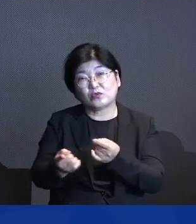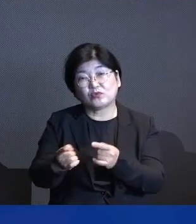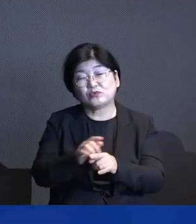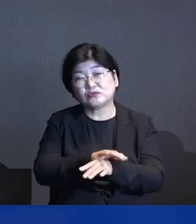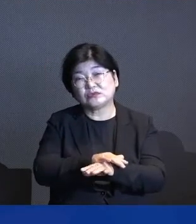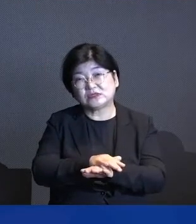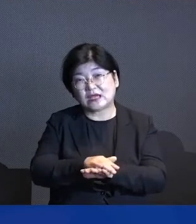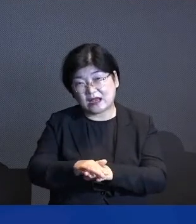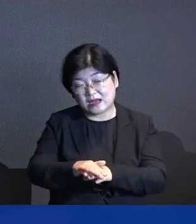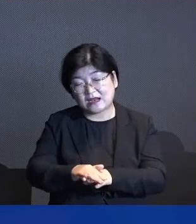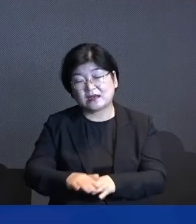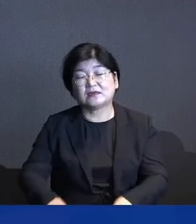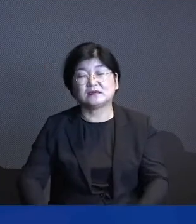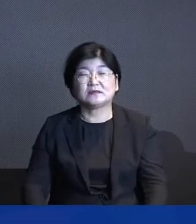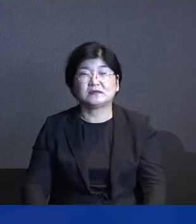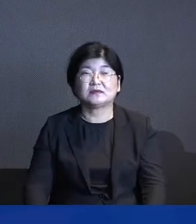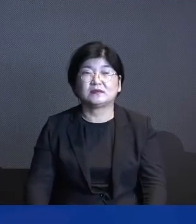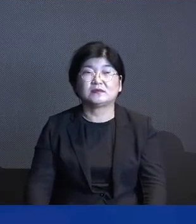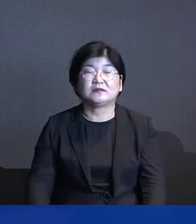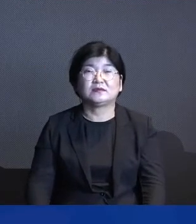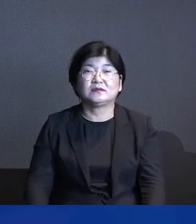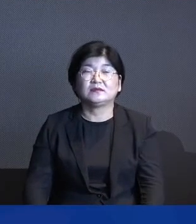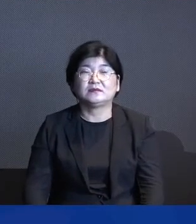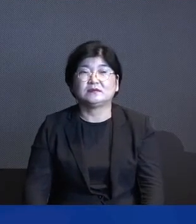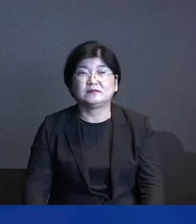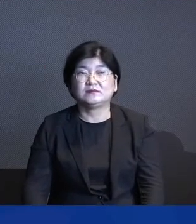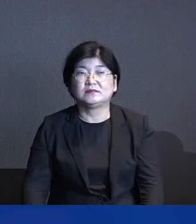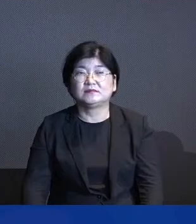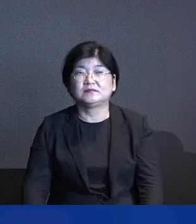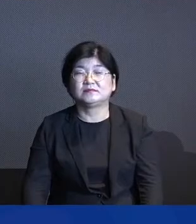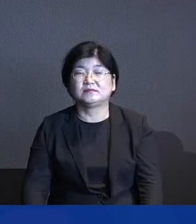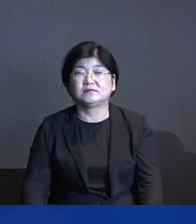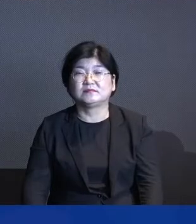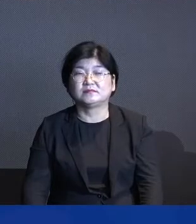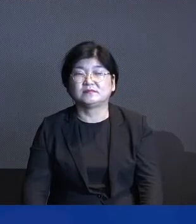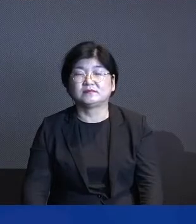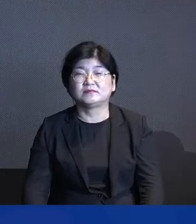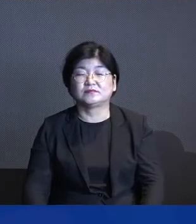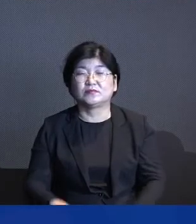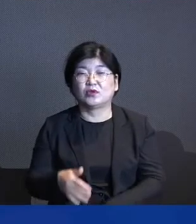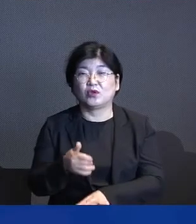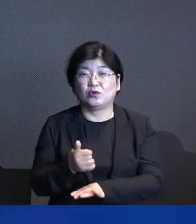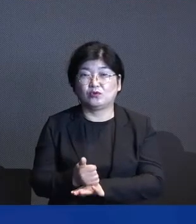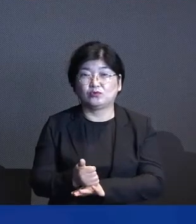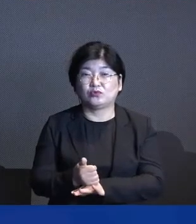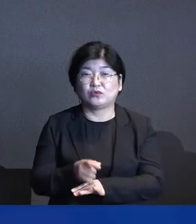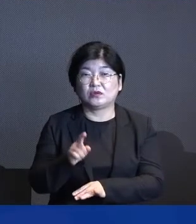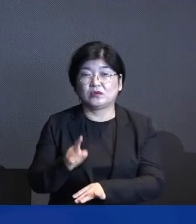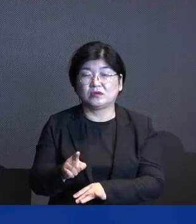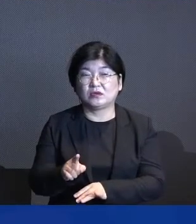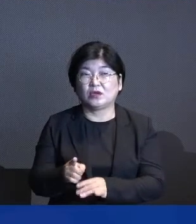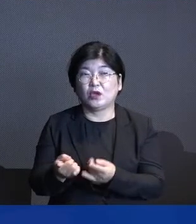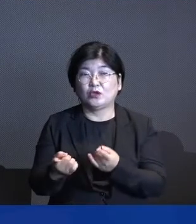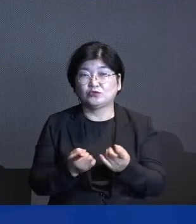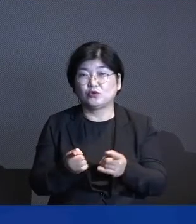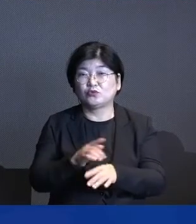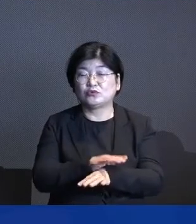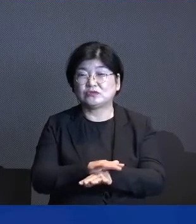over amygdala, and then you control your negative emotions. So that's important for